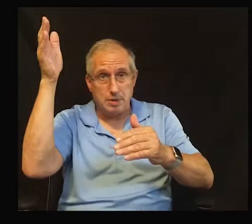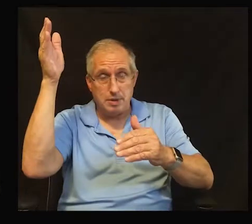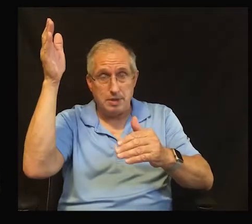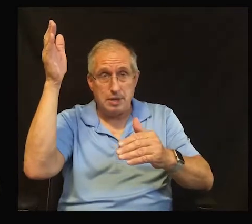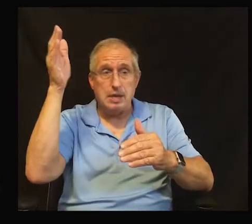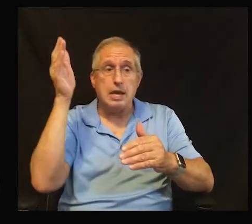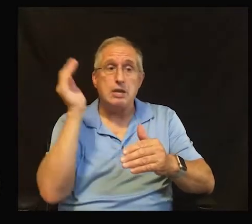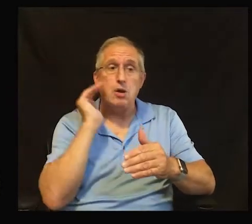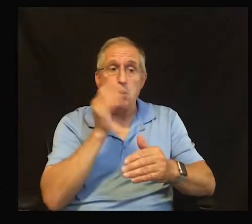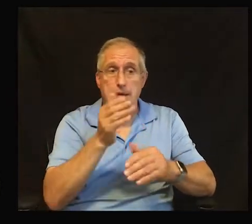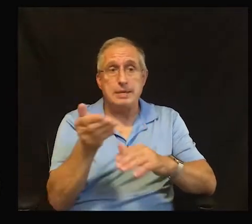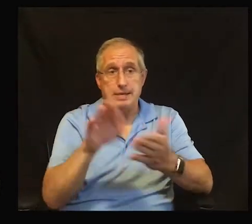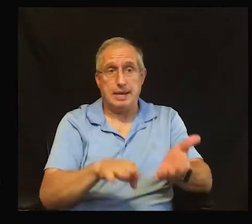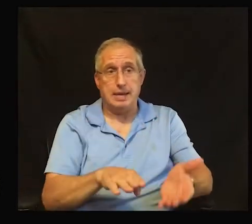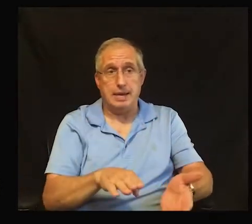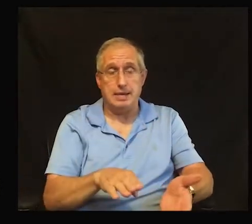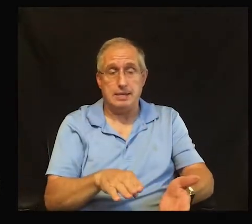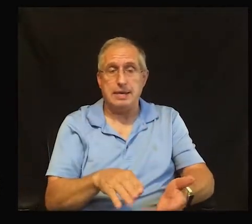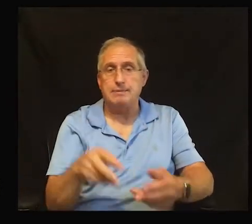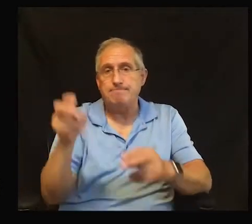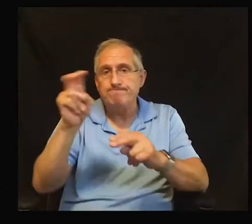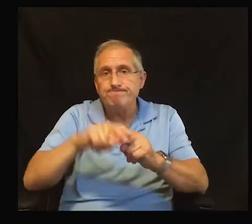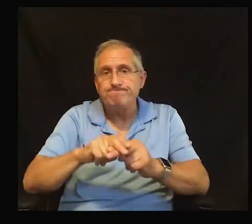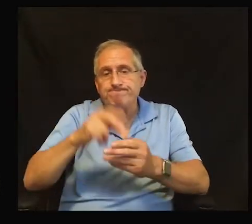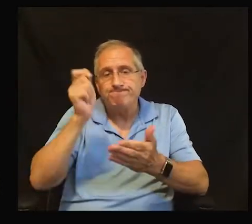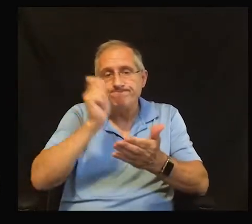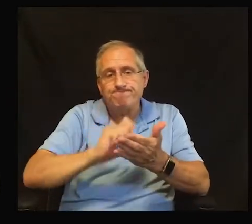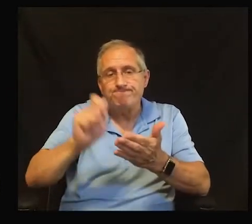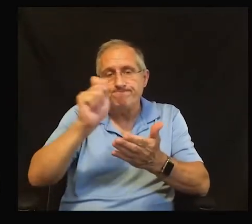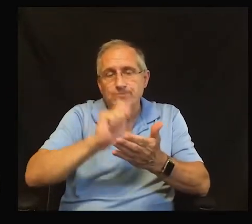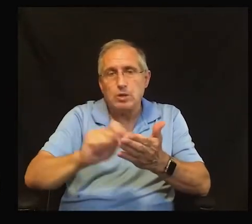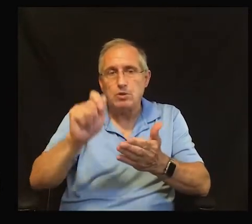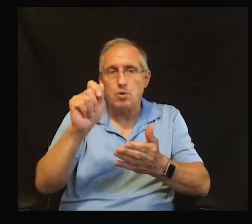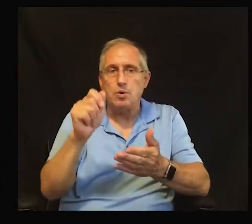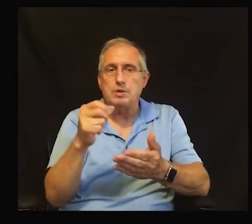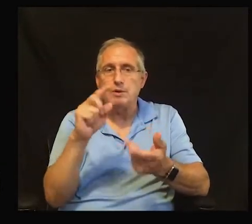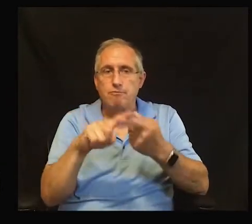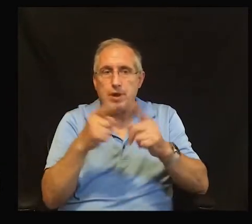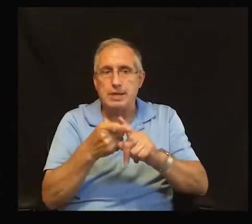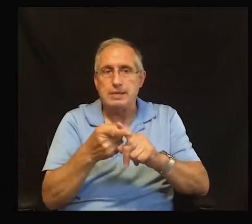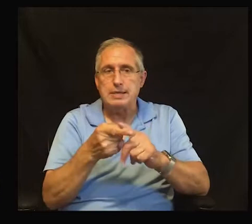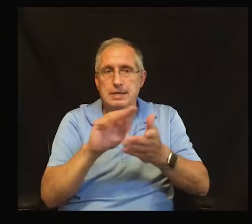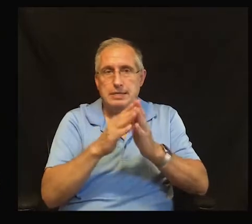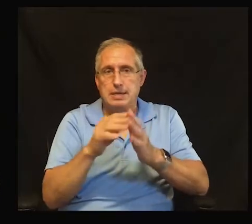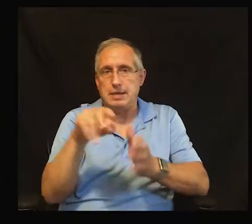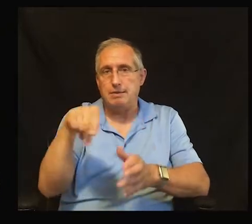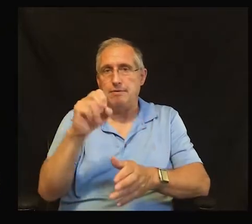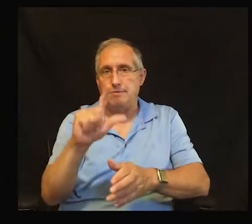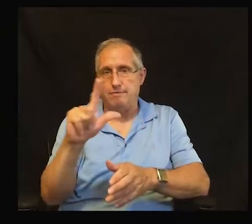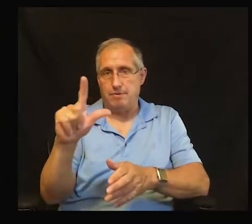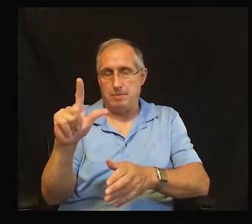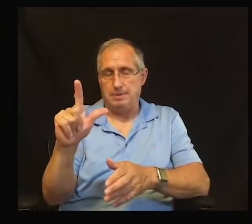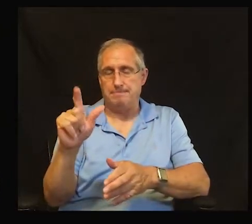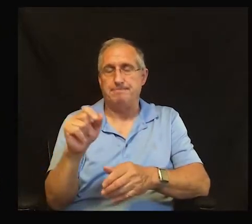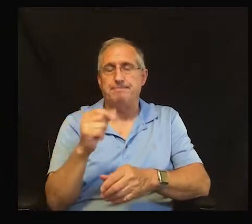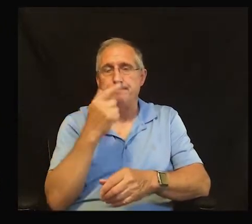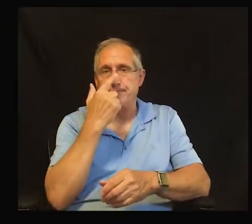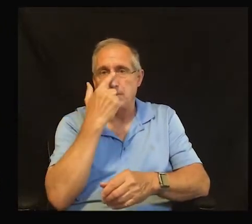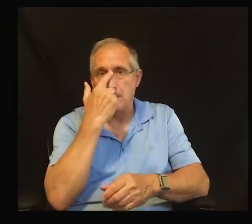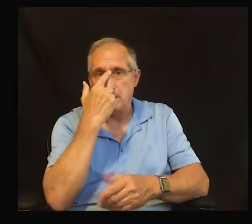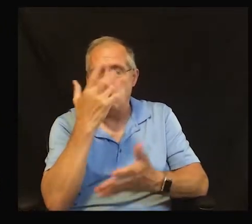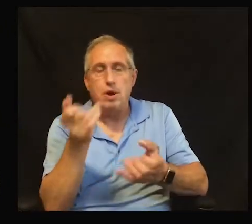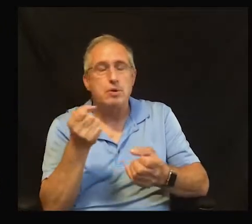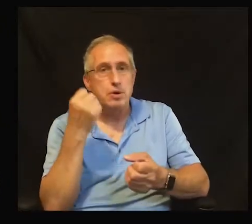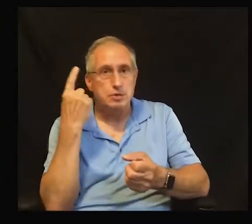life. He knows he's about to die, and he sits down to write a letter to his close friends in the city of Philippi. Now, I want